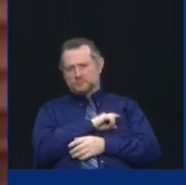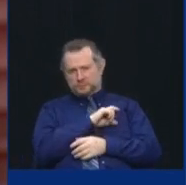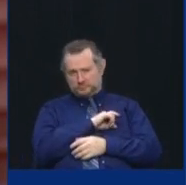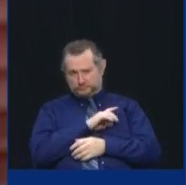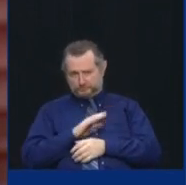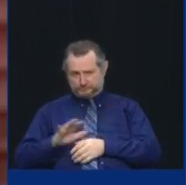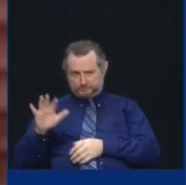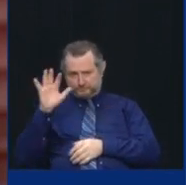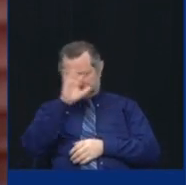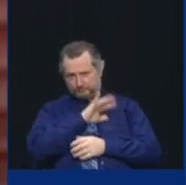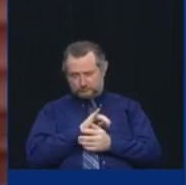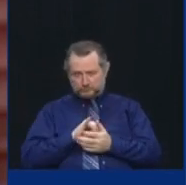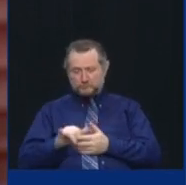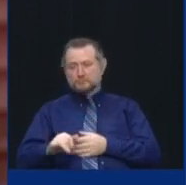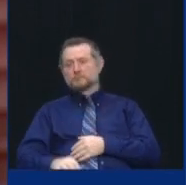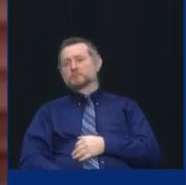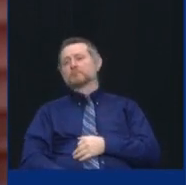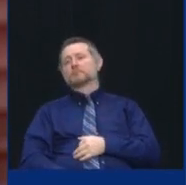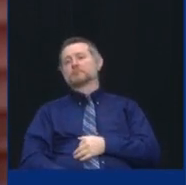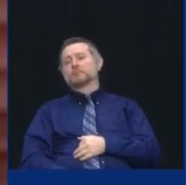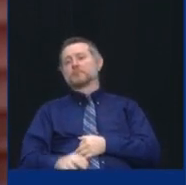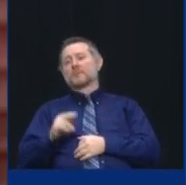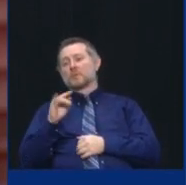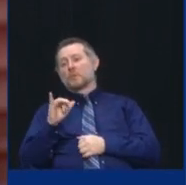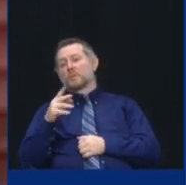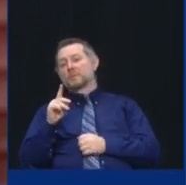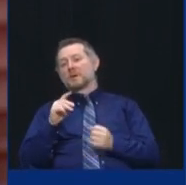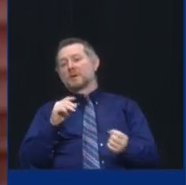about 30,000 NYPD.